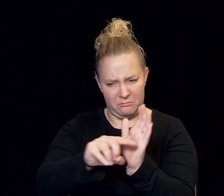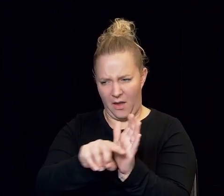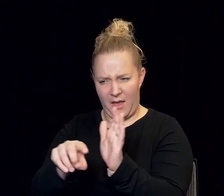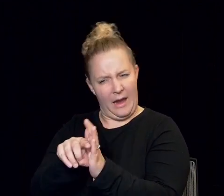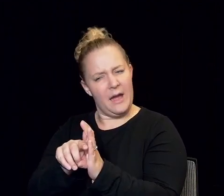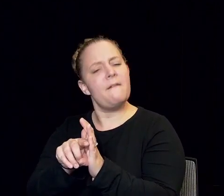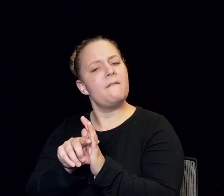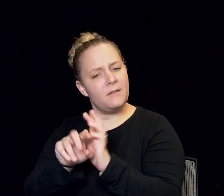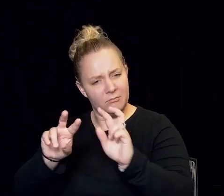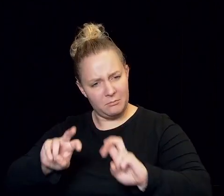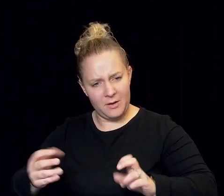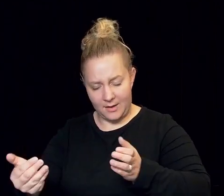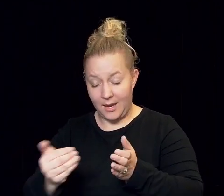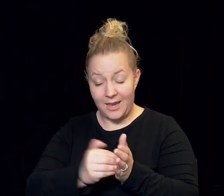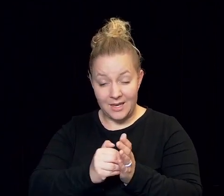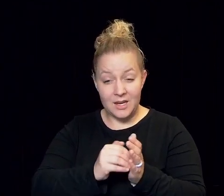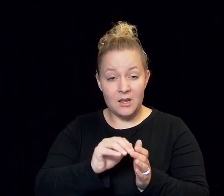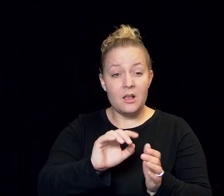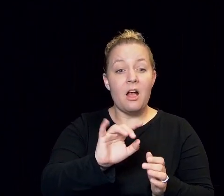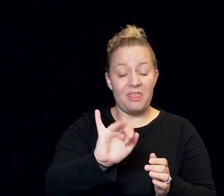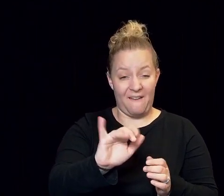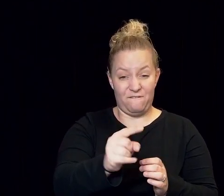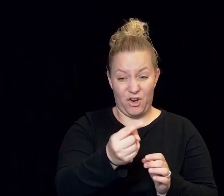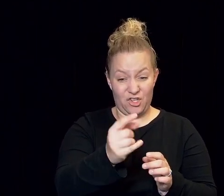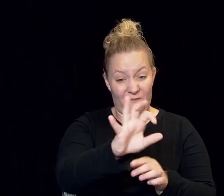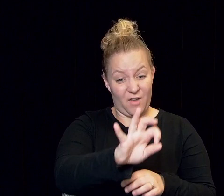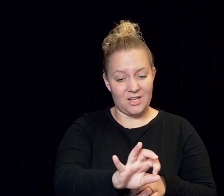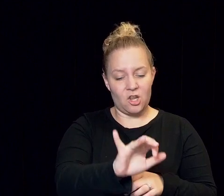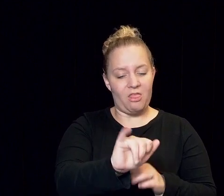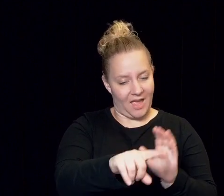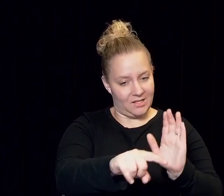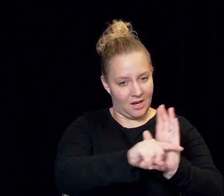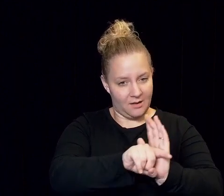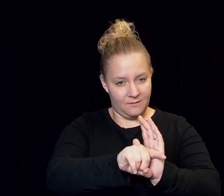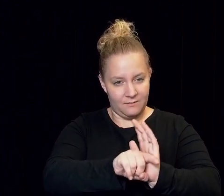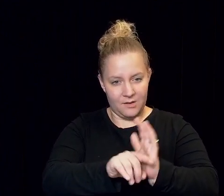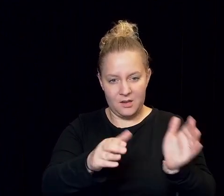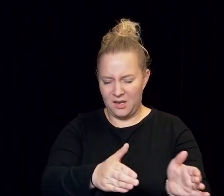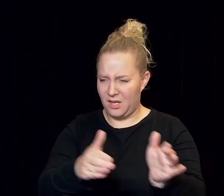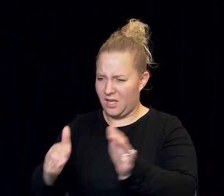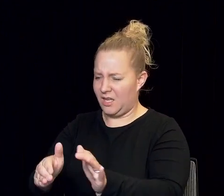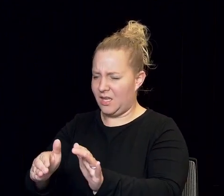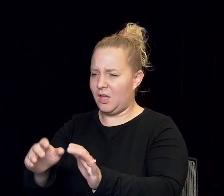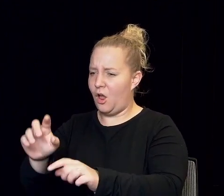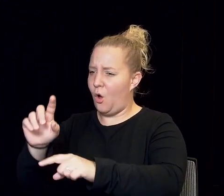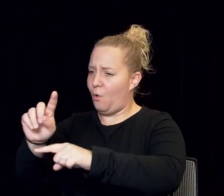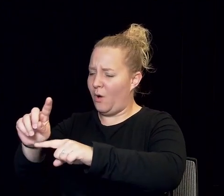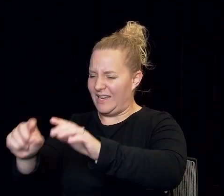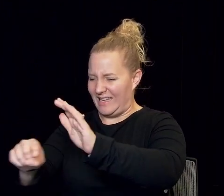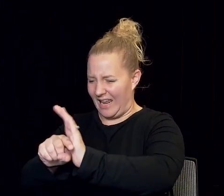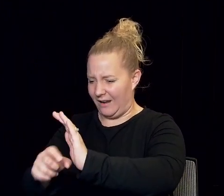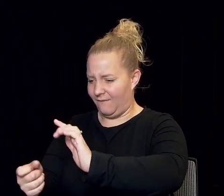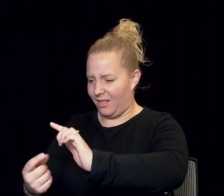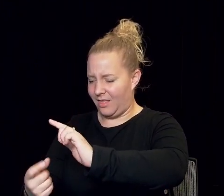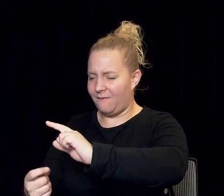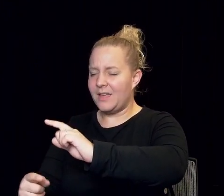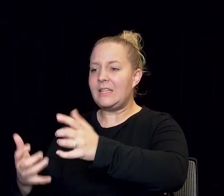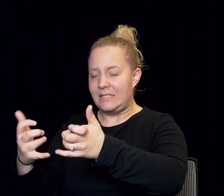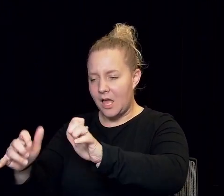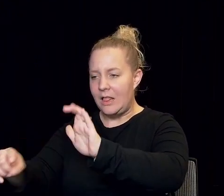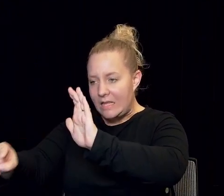So this fraction right here, this is a negative fraction. And this fraction right here, 1 over -11 is still just a negative